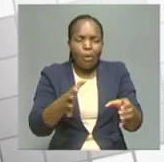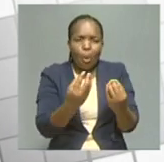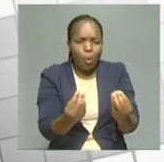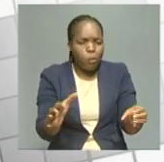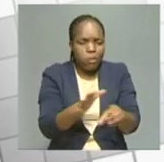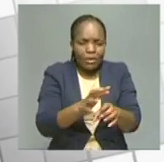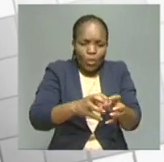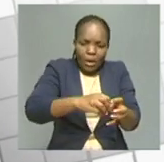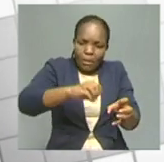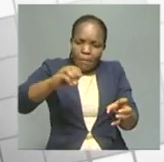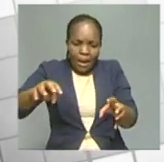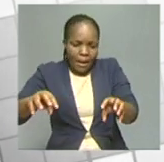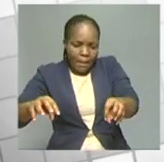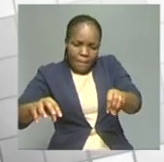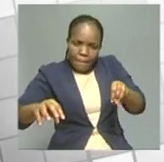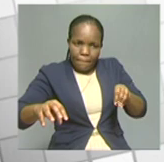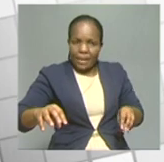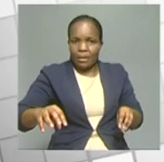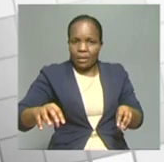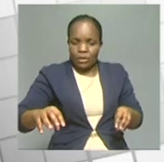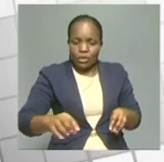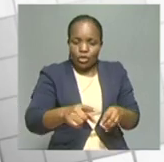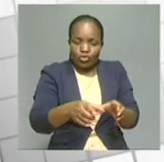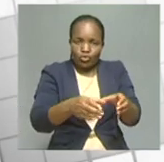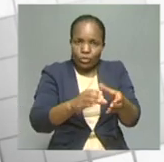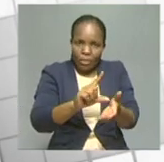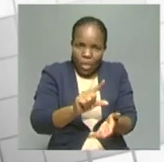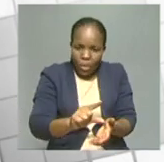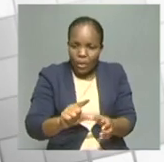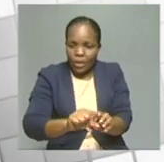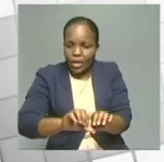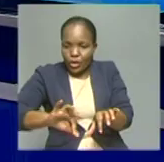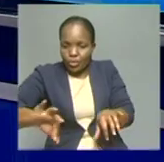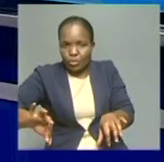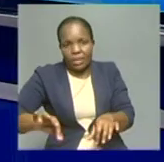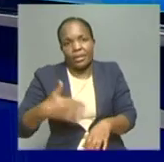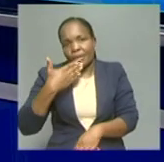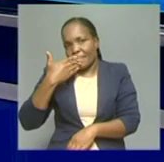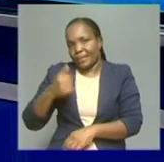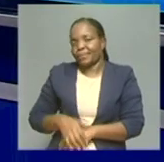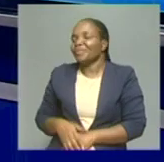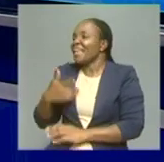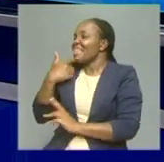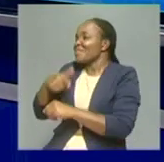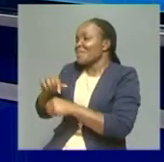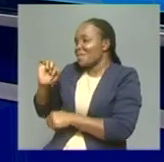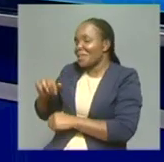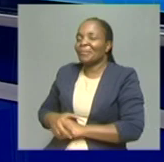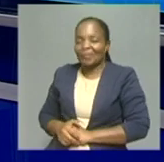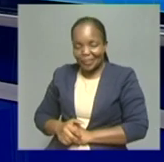the current schools that are having overcrowding situations. Well, Wilfred, it was such a pleasure speaking to you. Thank you so